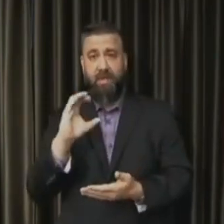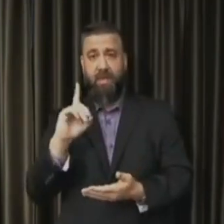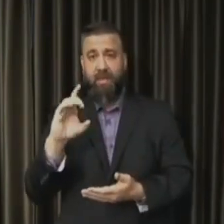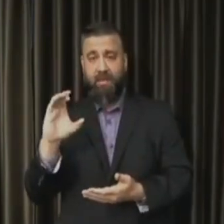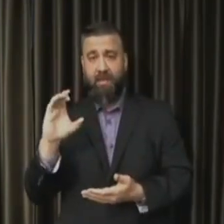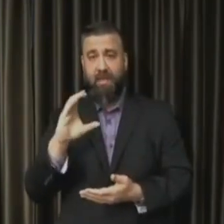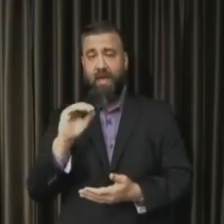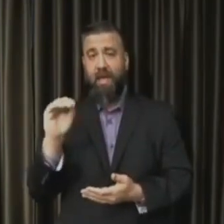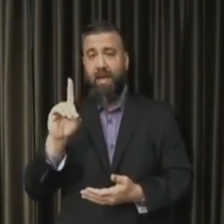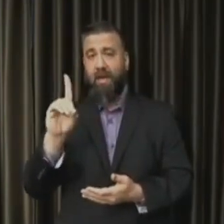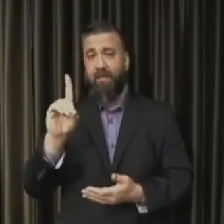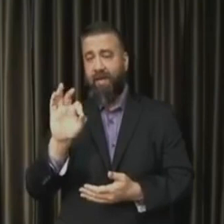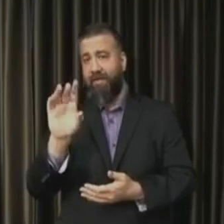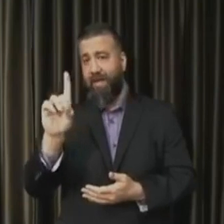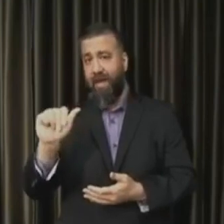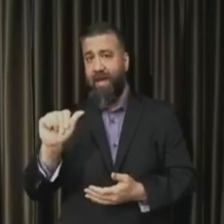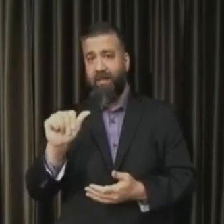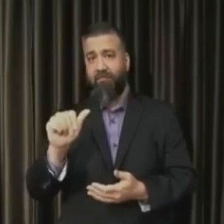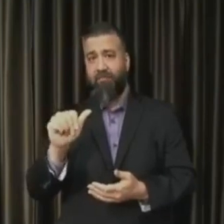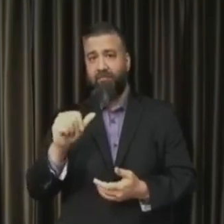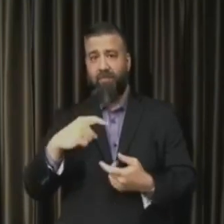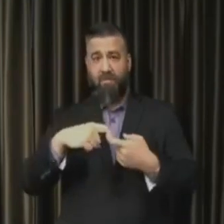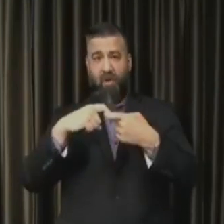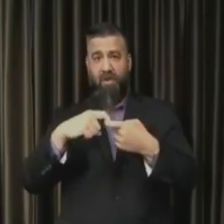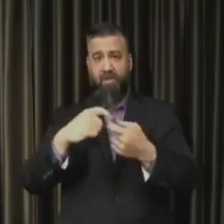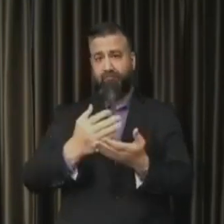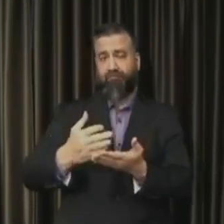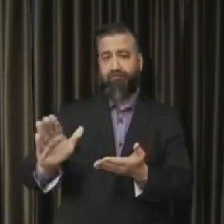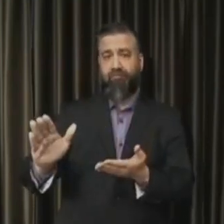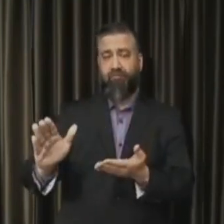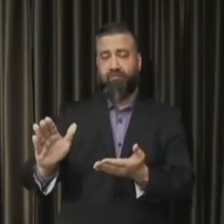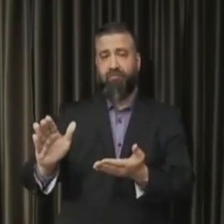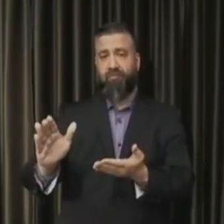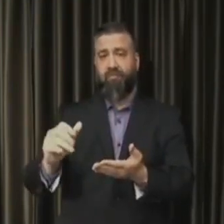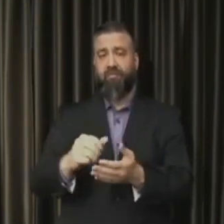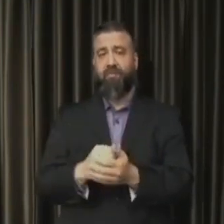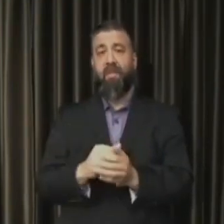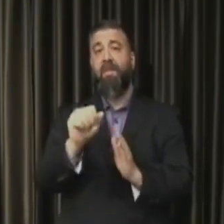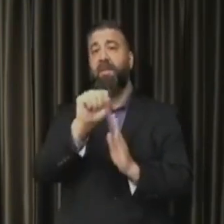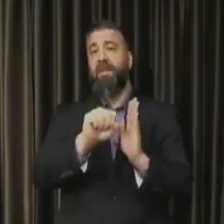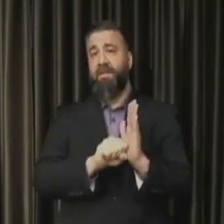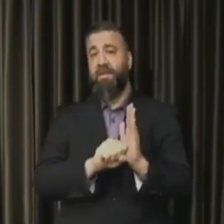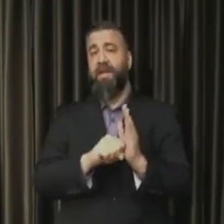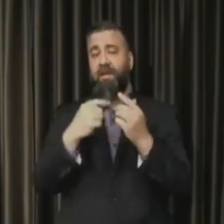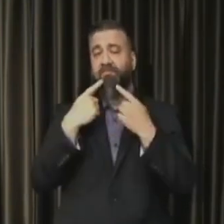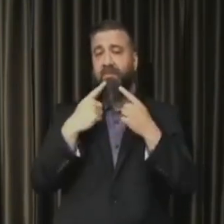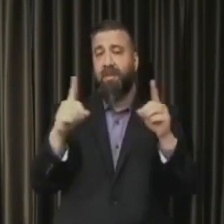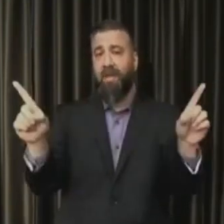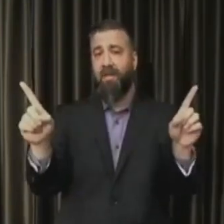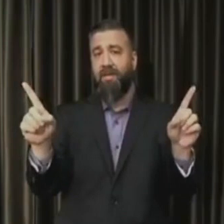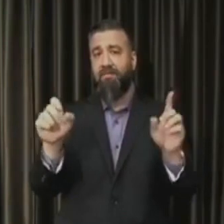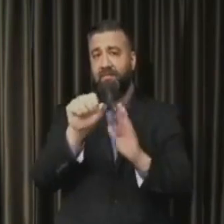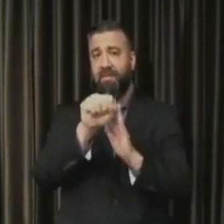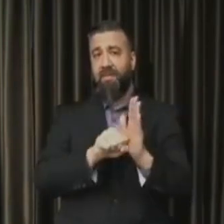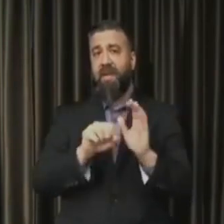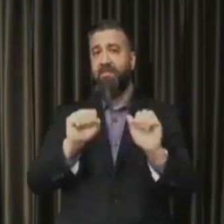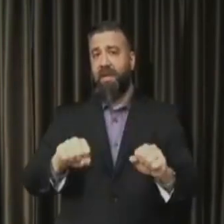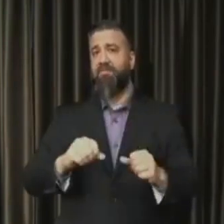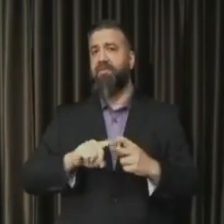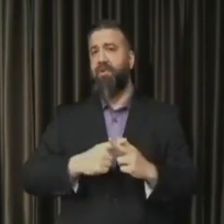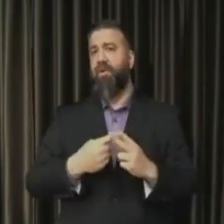on the J&J vaccine. The state of Missouri quickly followed by announcing that state providers could start administering J&J